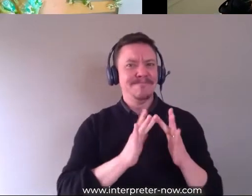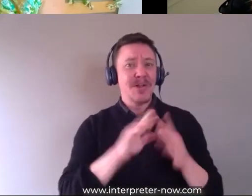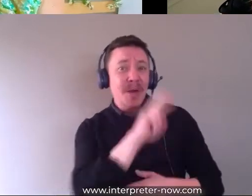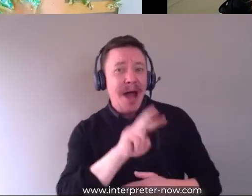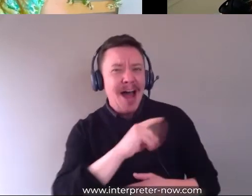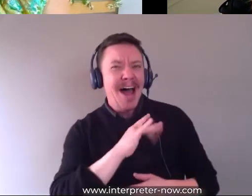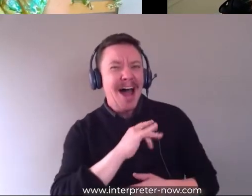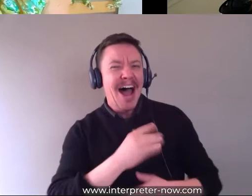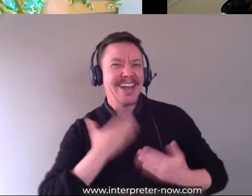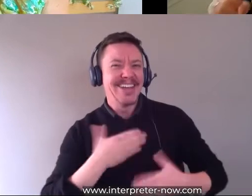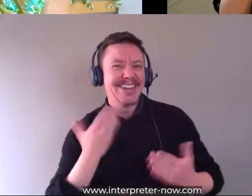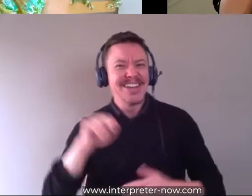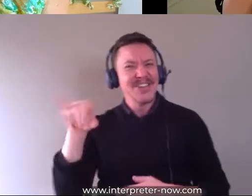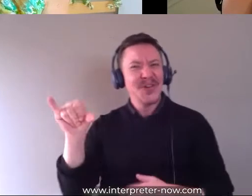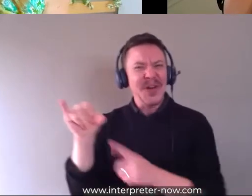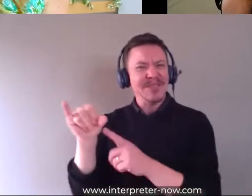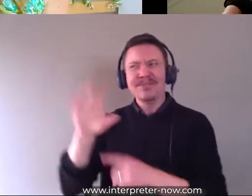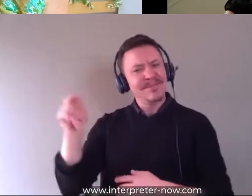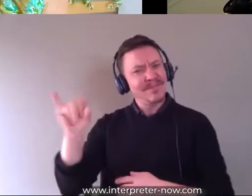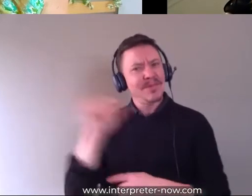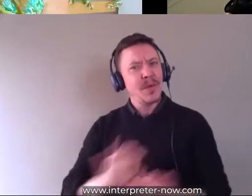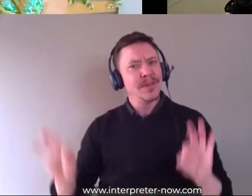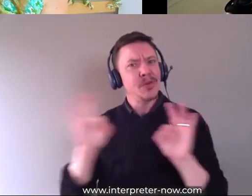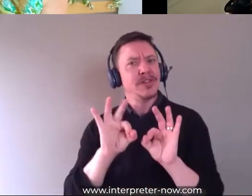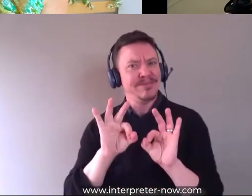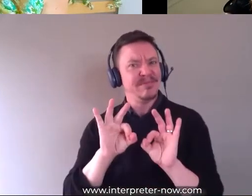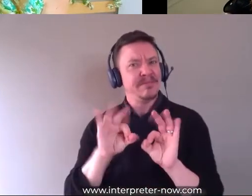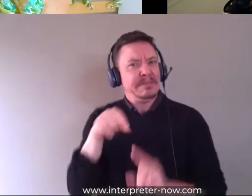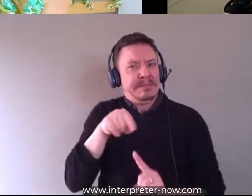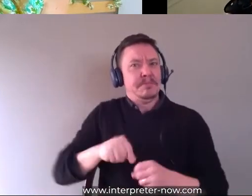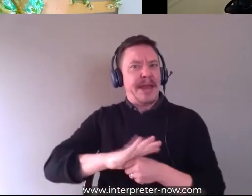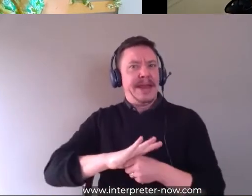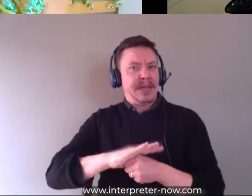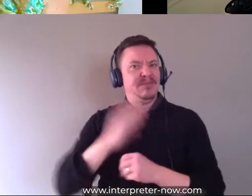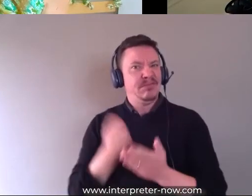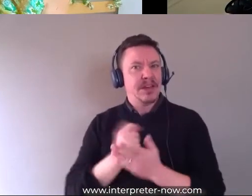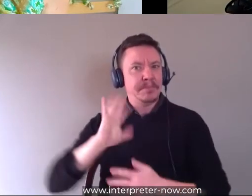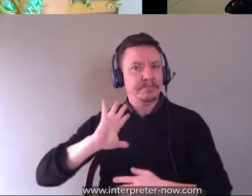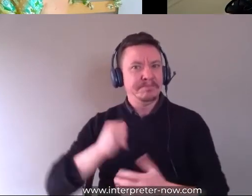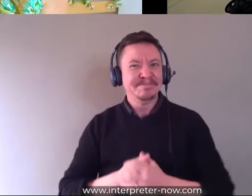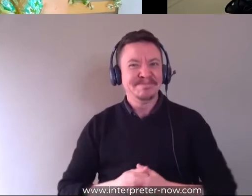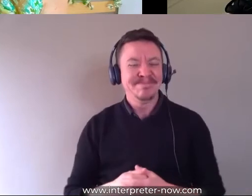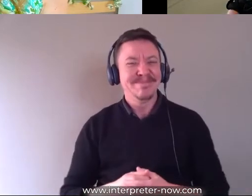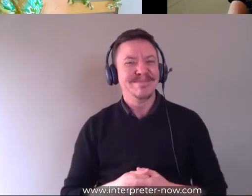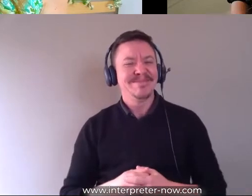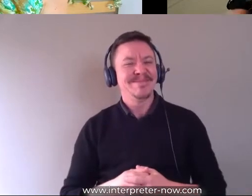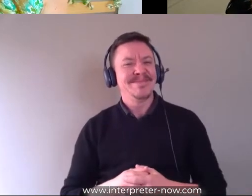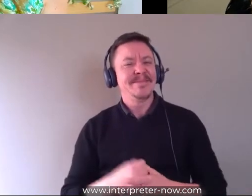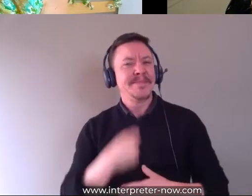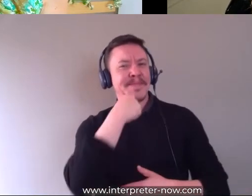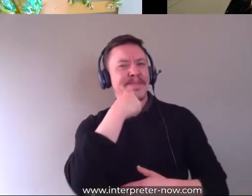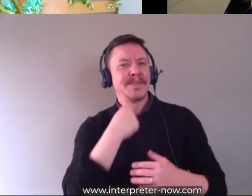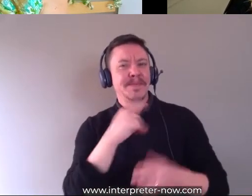Joy is important. And especially then. Yeah. So I want to ask, you said a